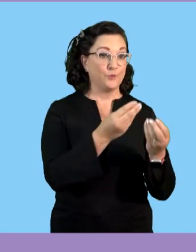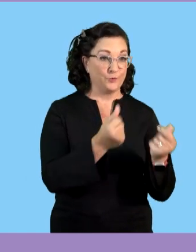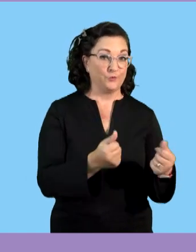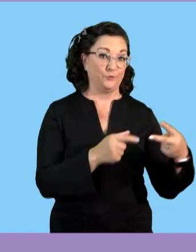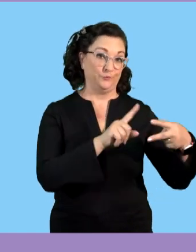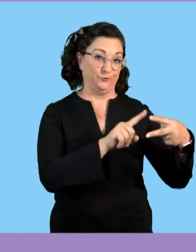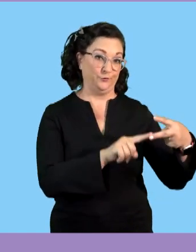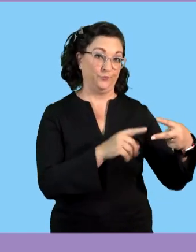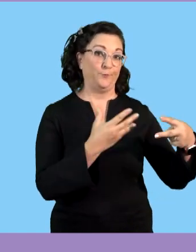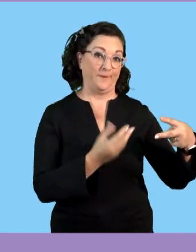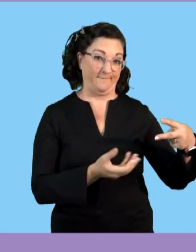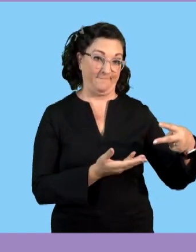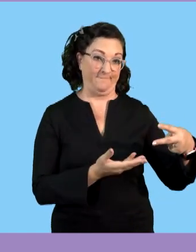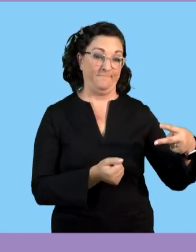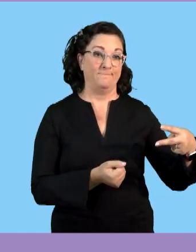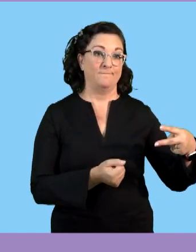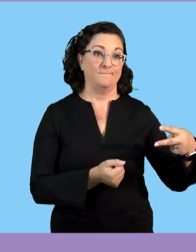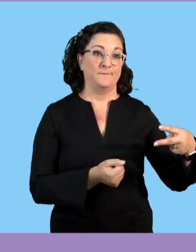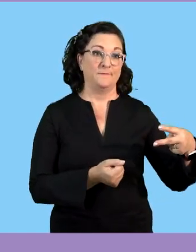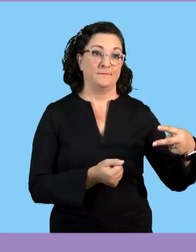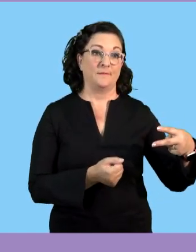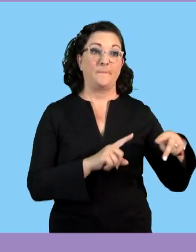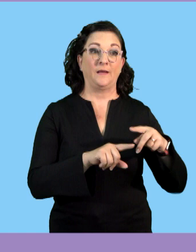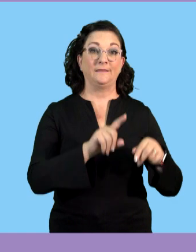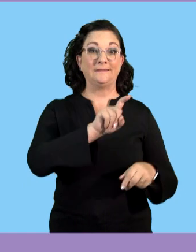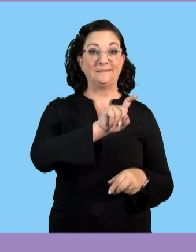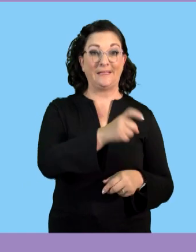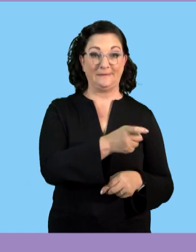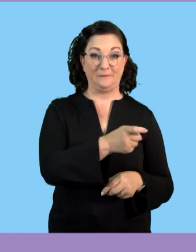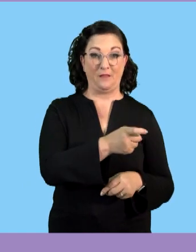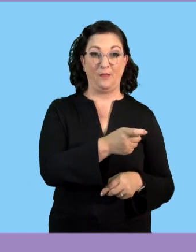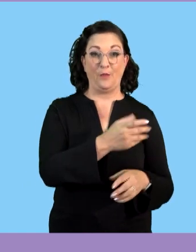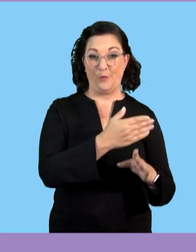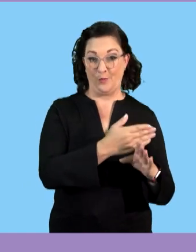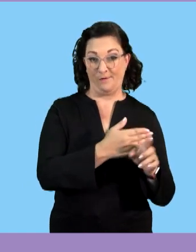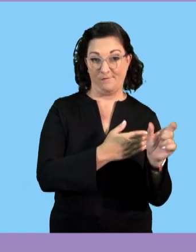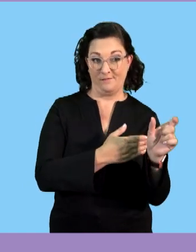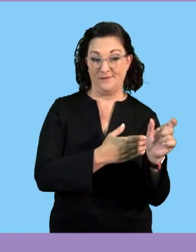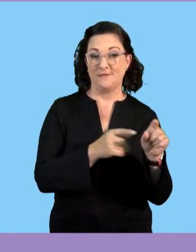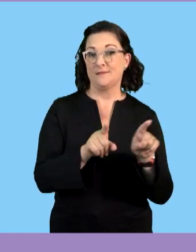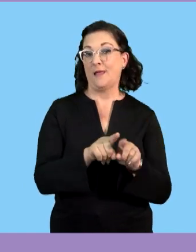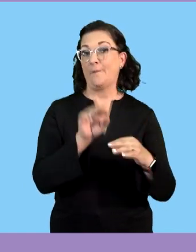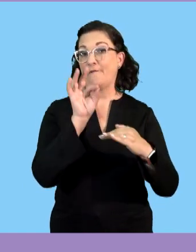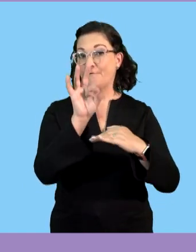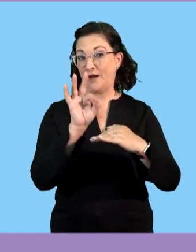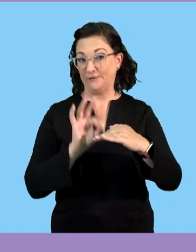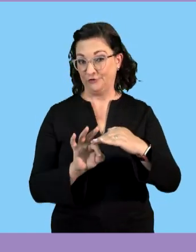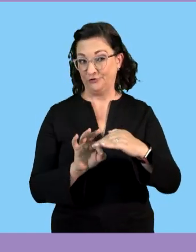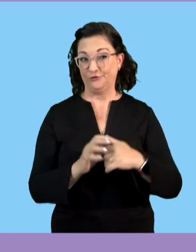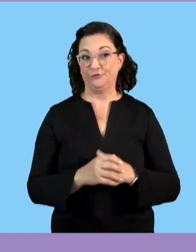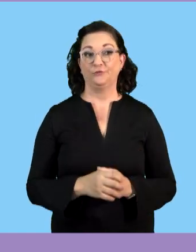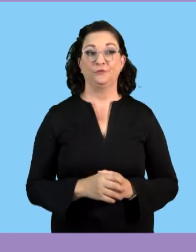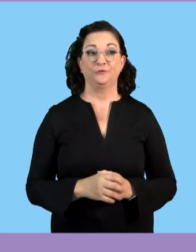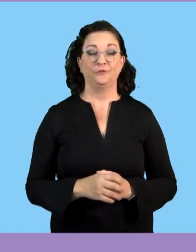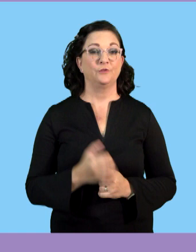following equation. So we have two equations here where we are working with decimals and also